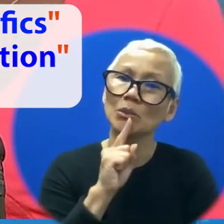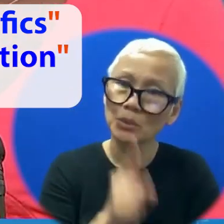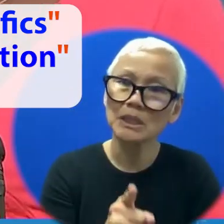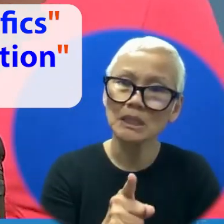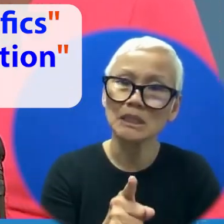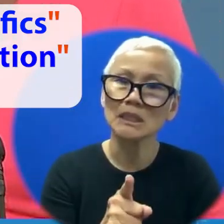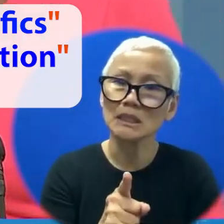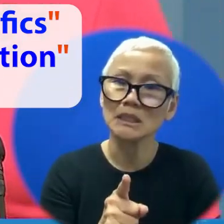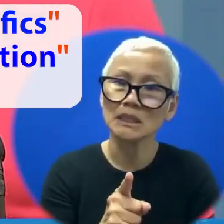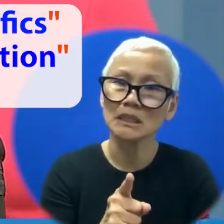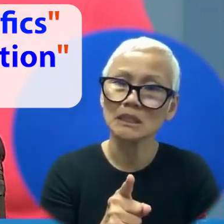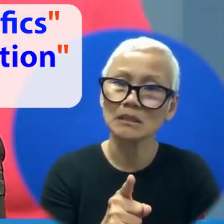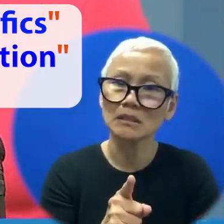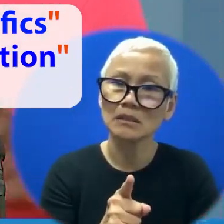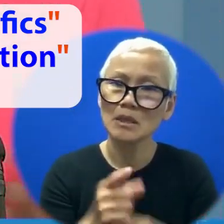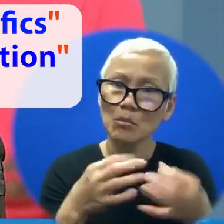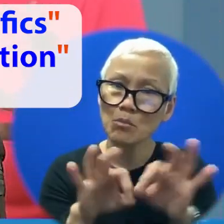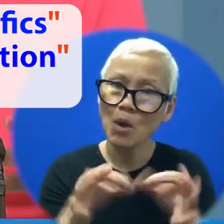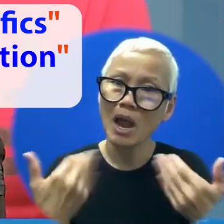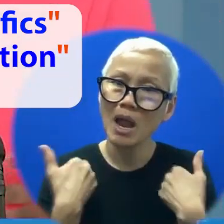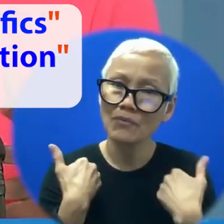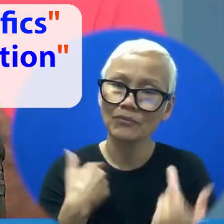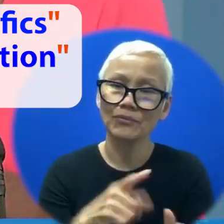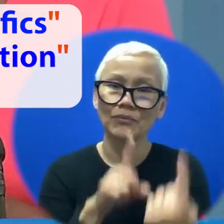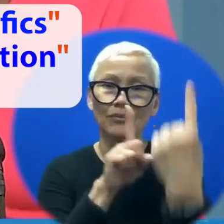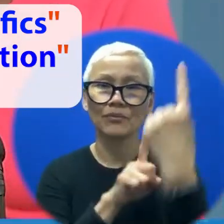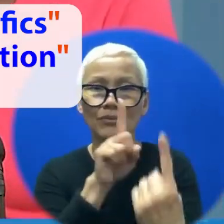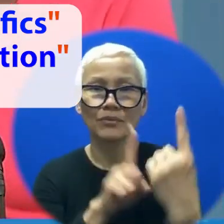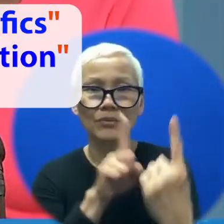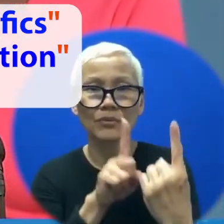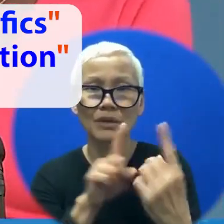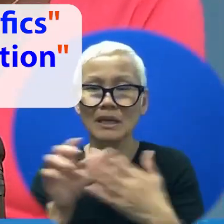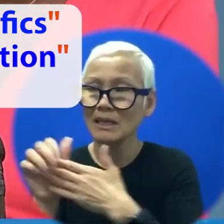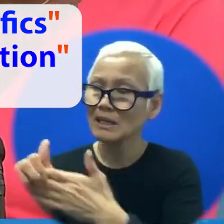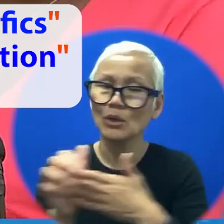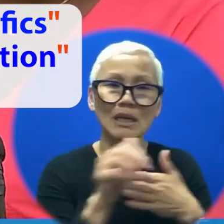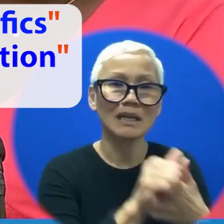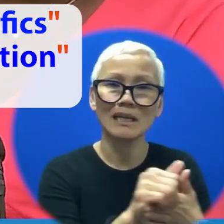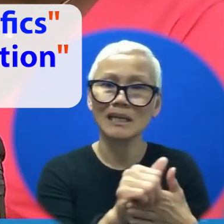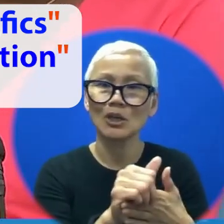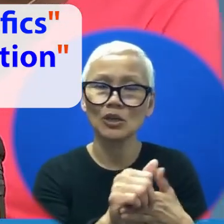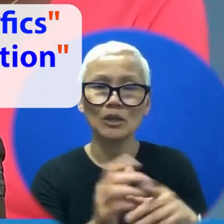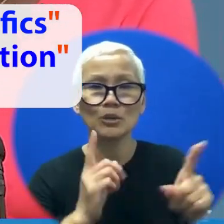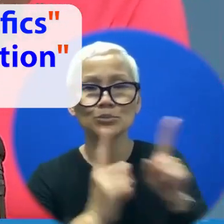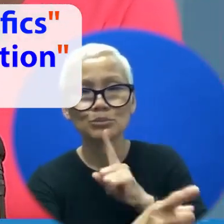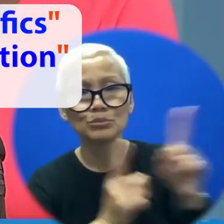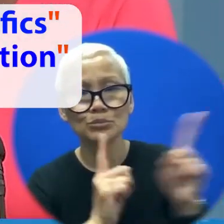really think it's important to have that face-to-face leader-to-leader conversation.